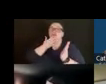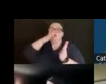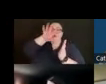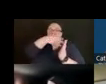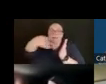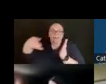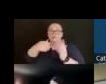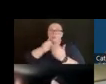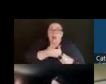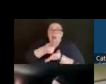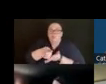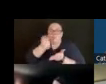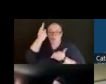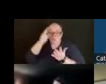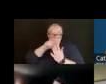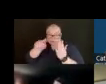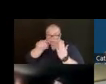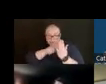throughout the website.